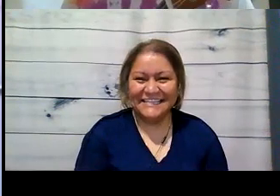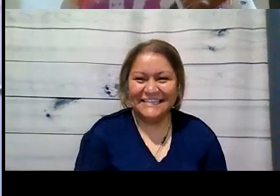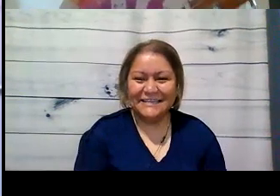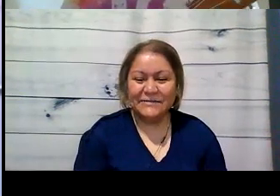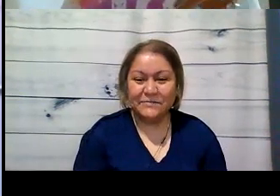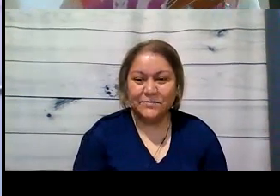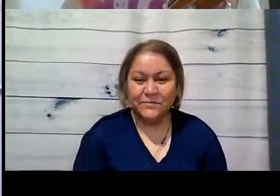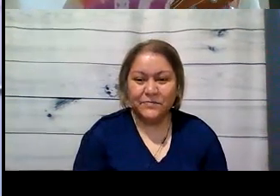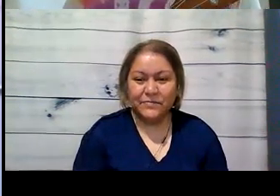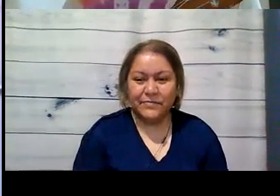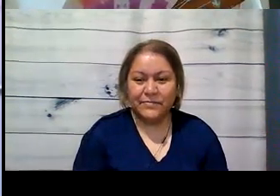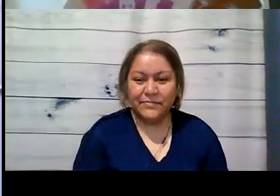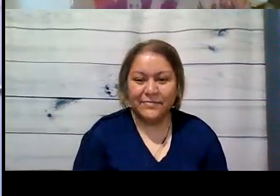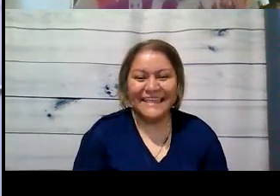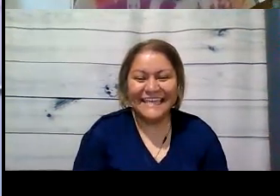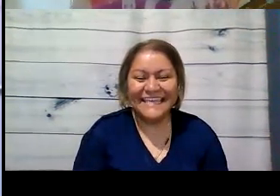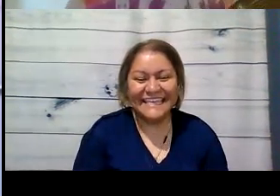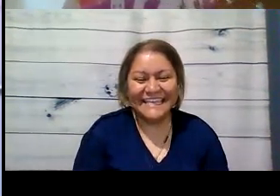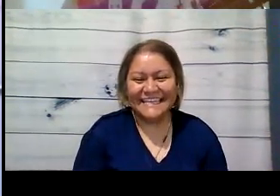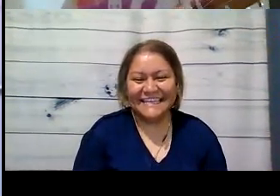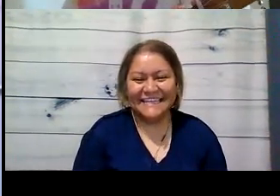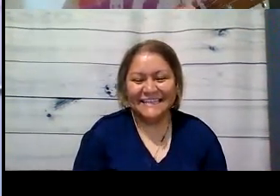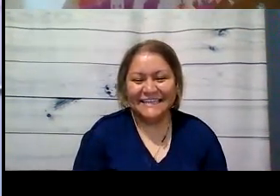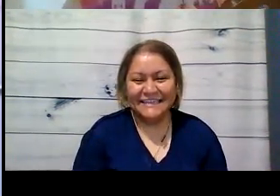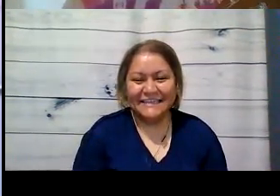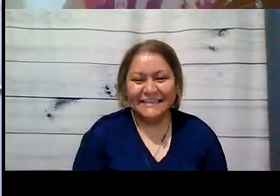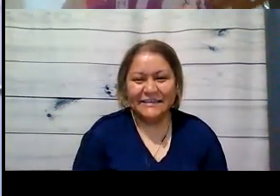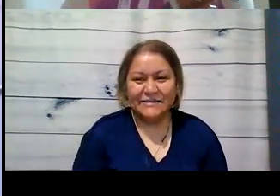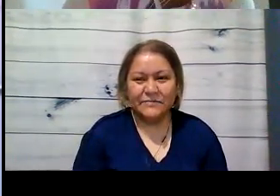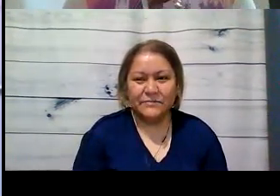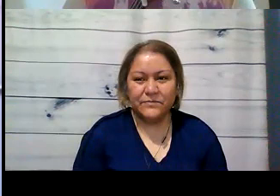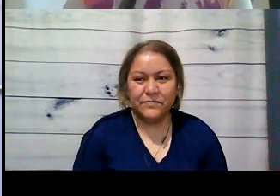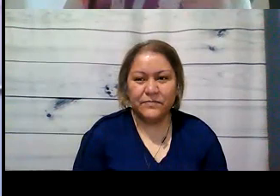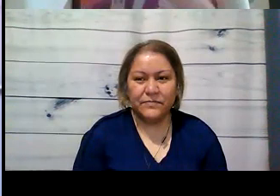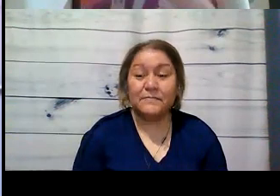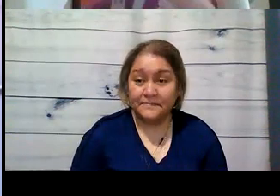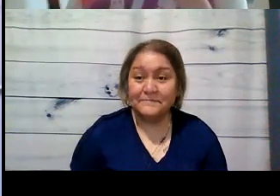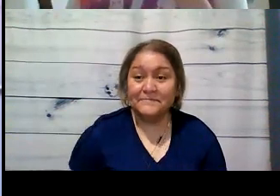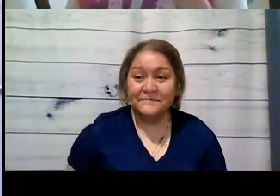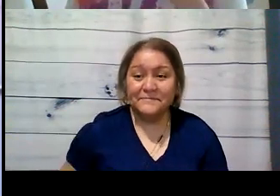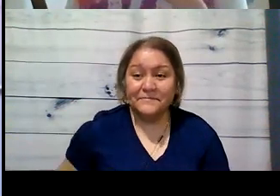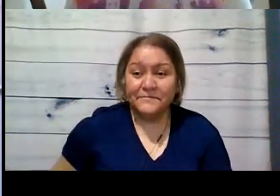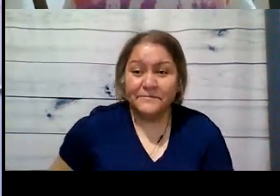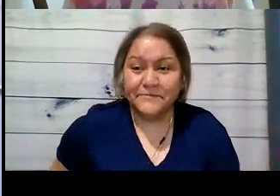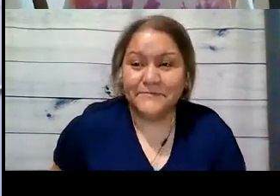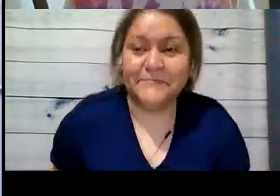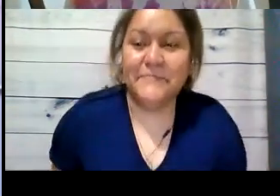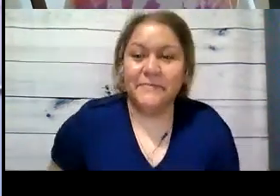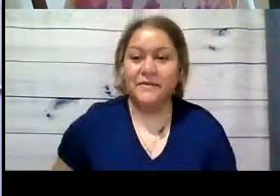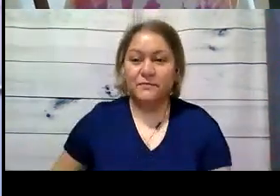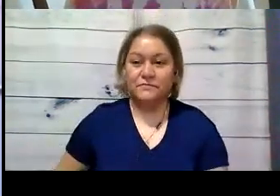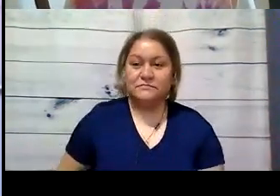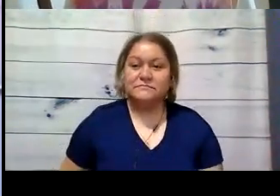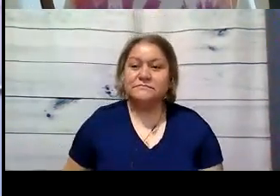He was super adorable. I couldn't resist. So I think Glenda knows the actions, so she'll be doing